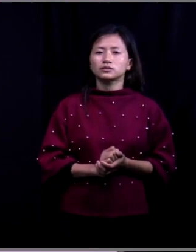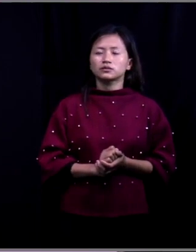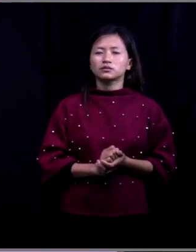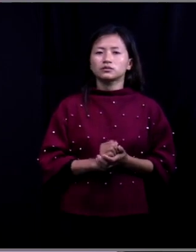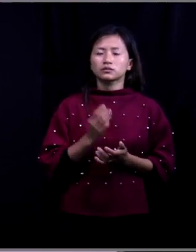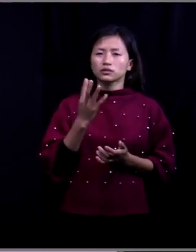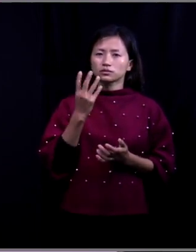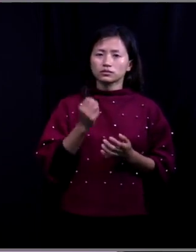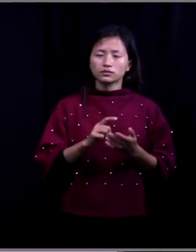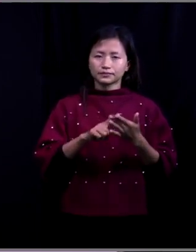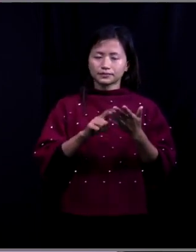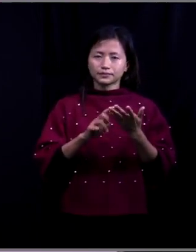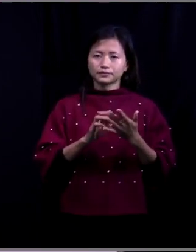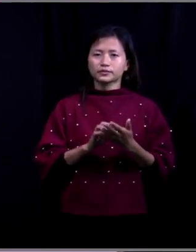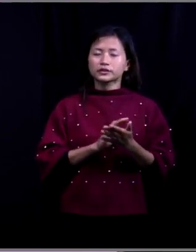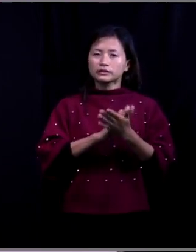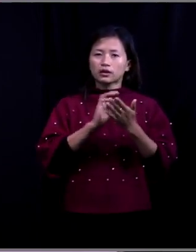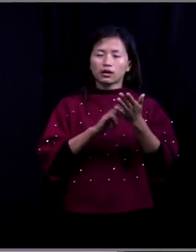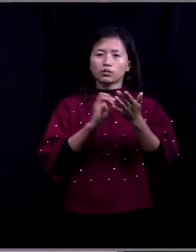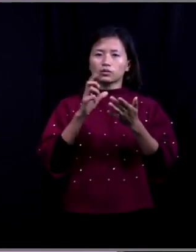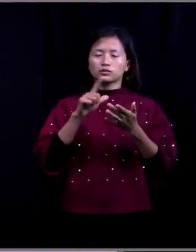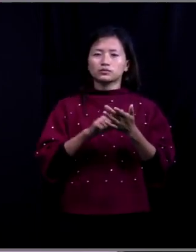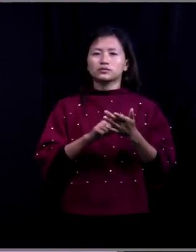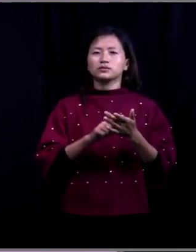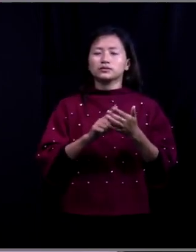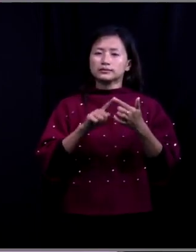calculate the number of atoms in 52 moles of helium.